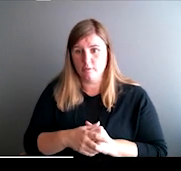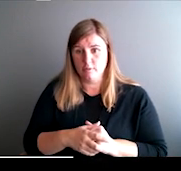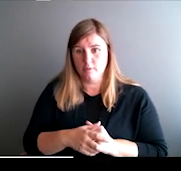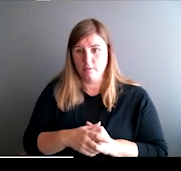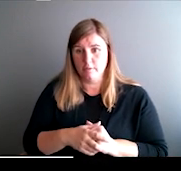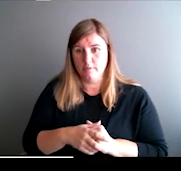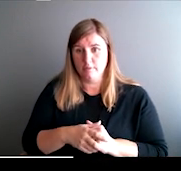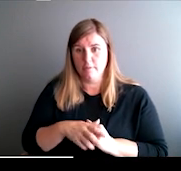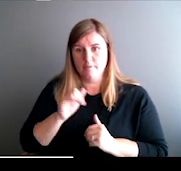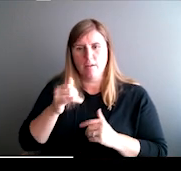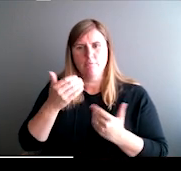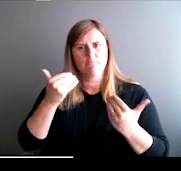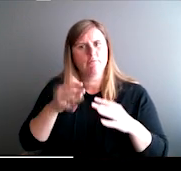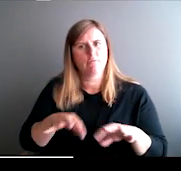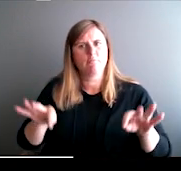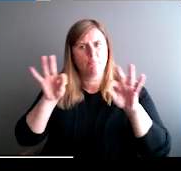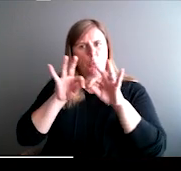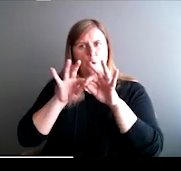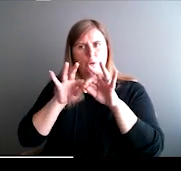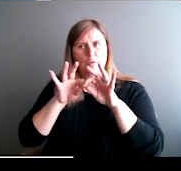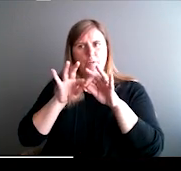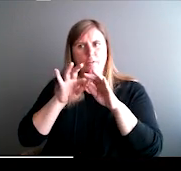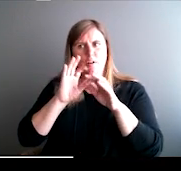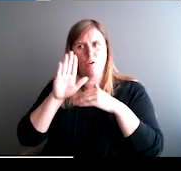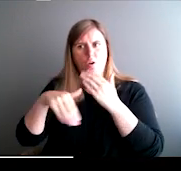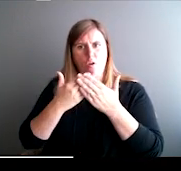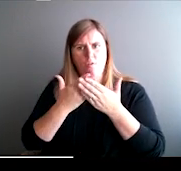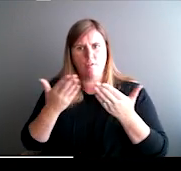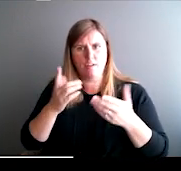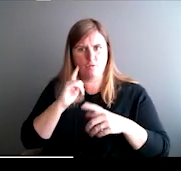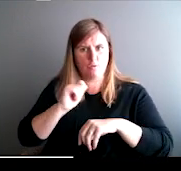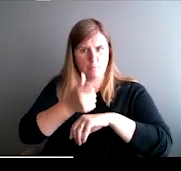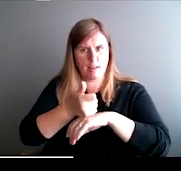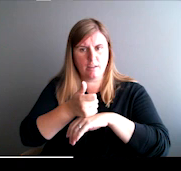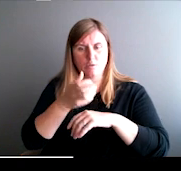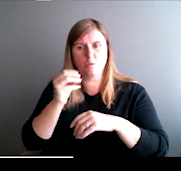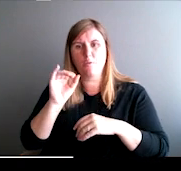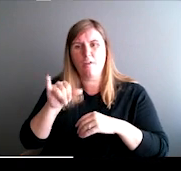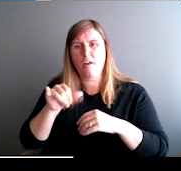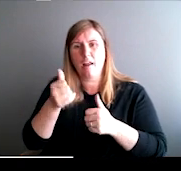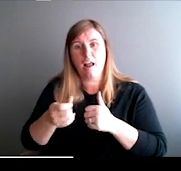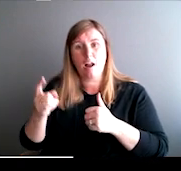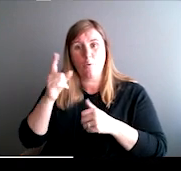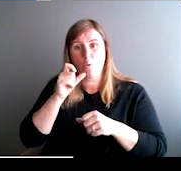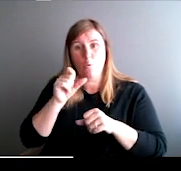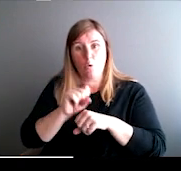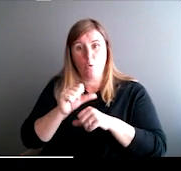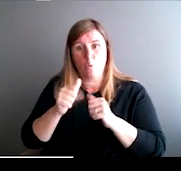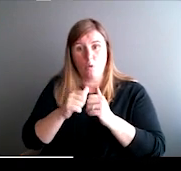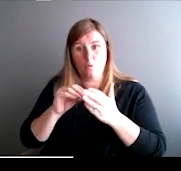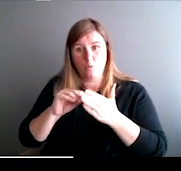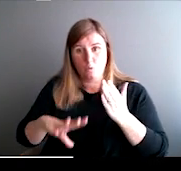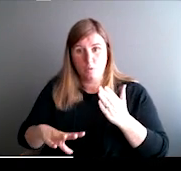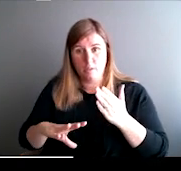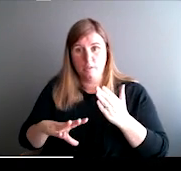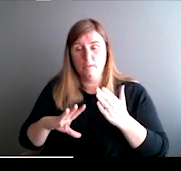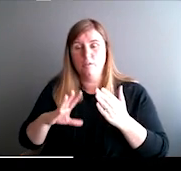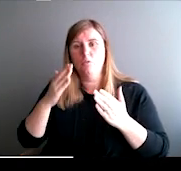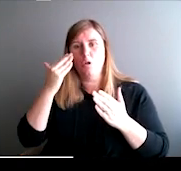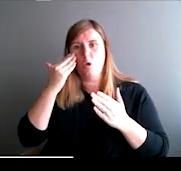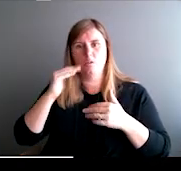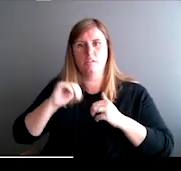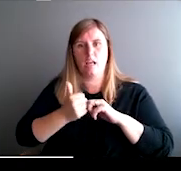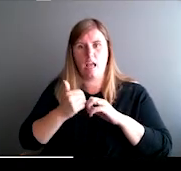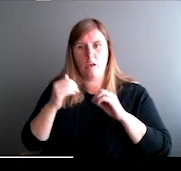is extremely important, that all of these things are in place so that anybody working with the student knows how